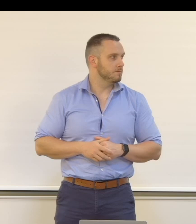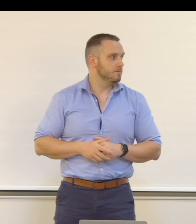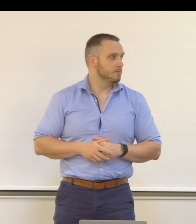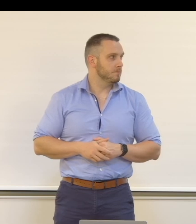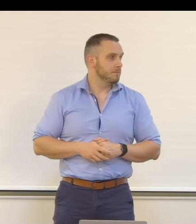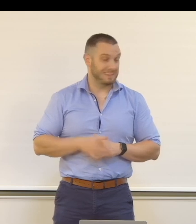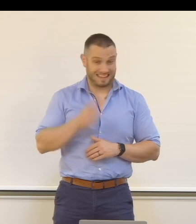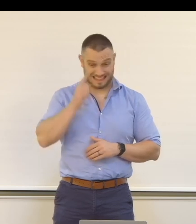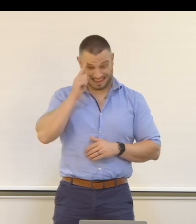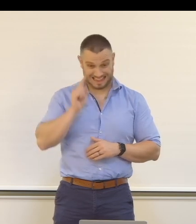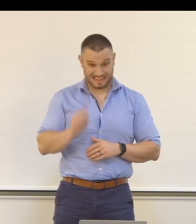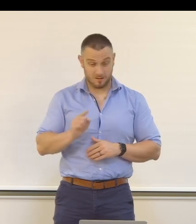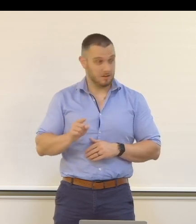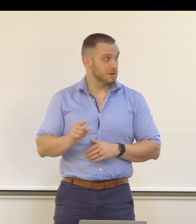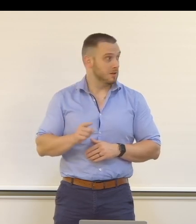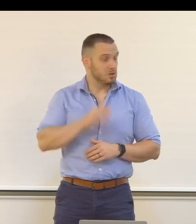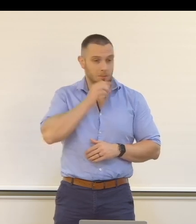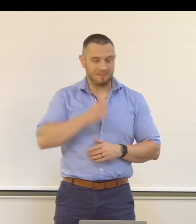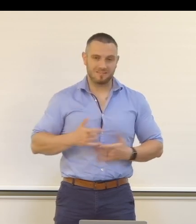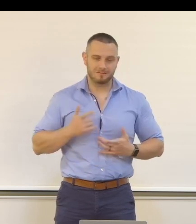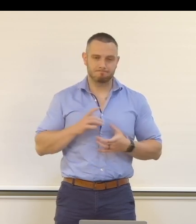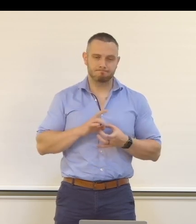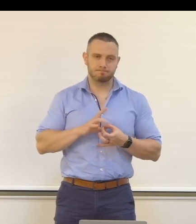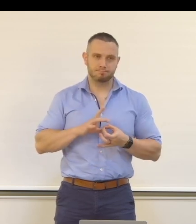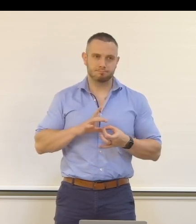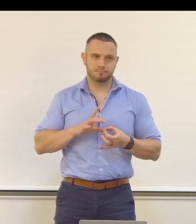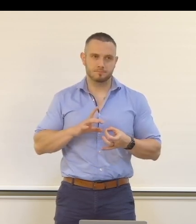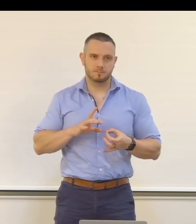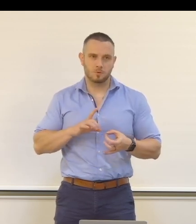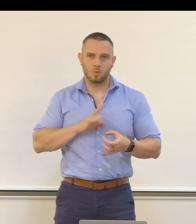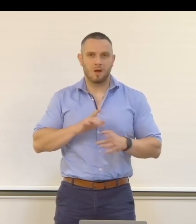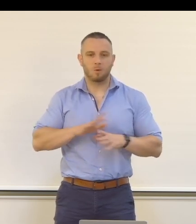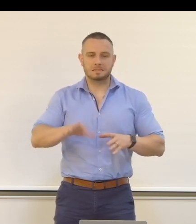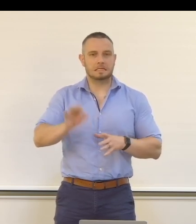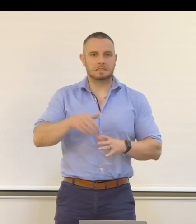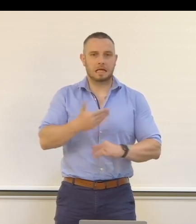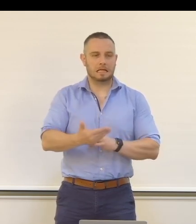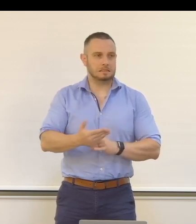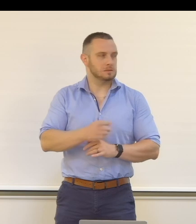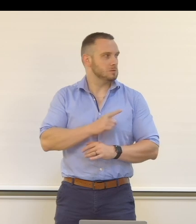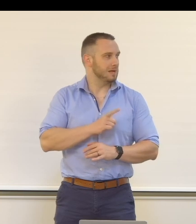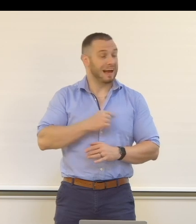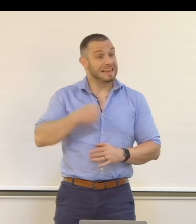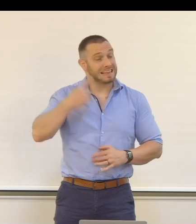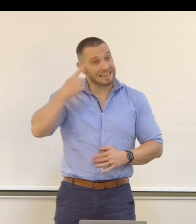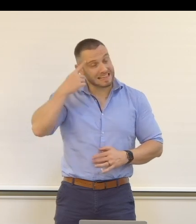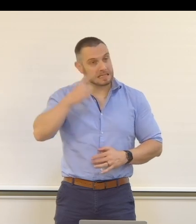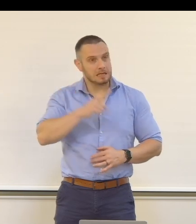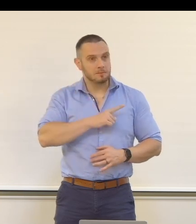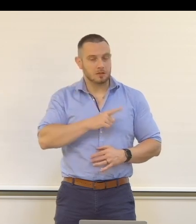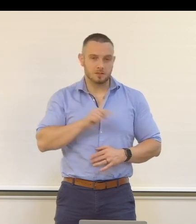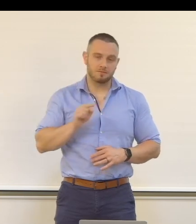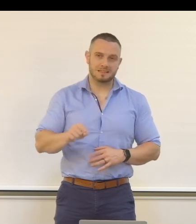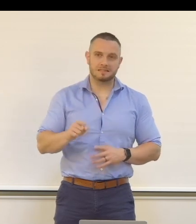that's the moment when he kind of parted away, and he was not selected in the end. And I assume it's because of